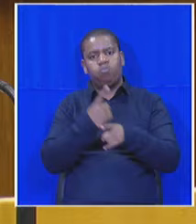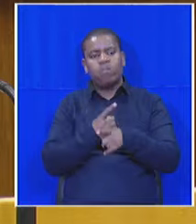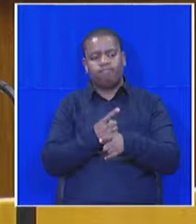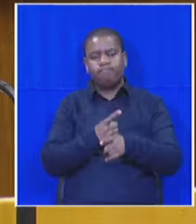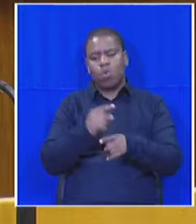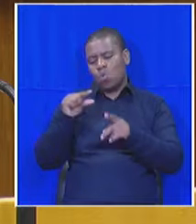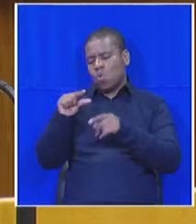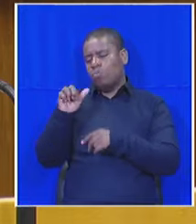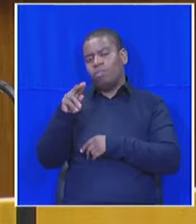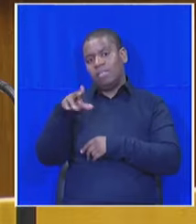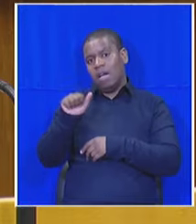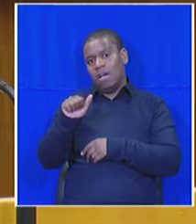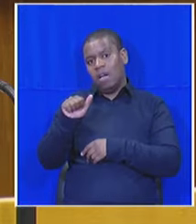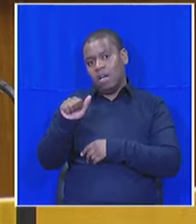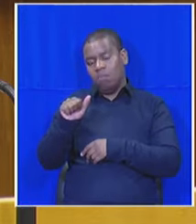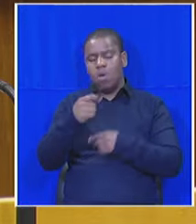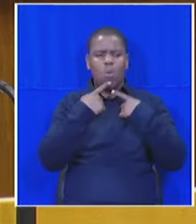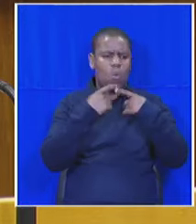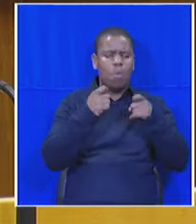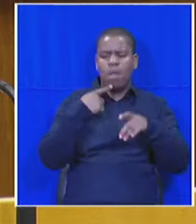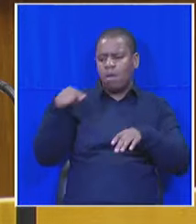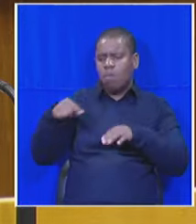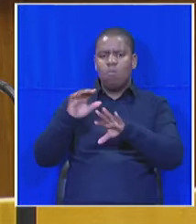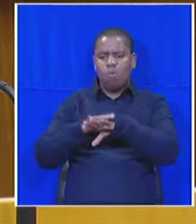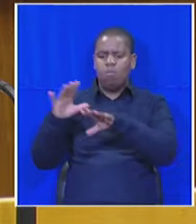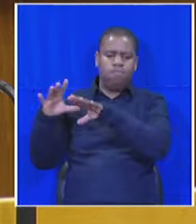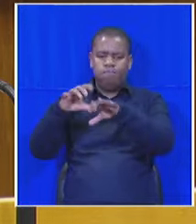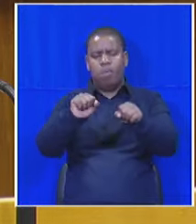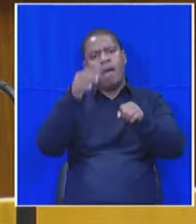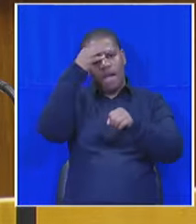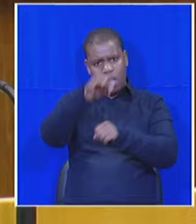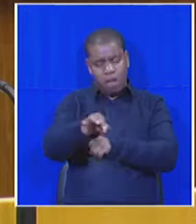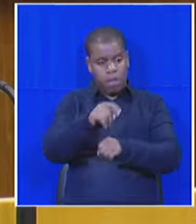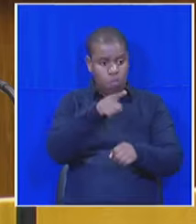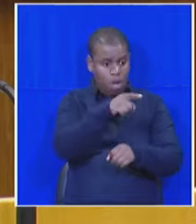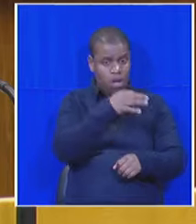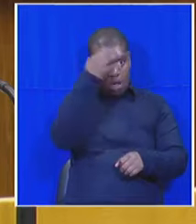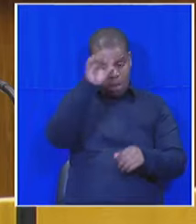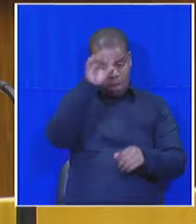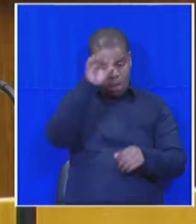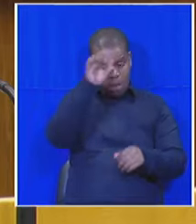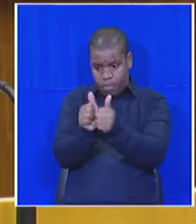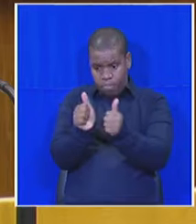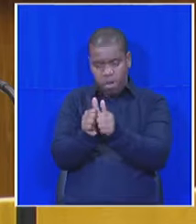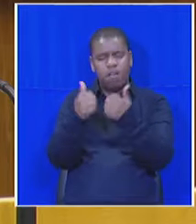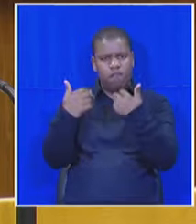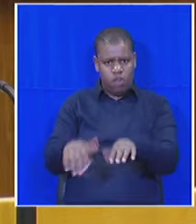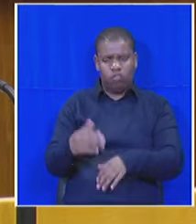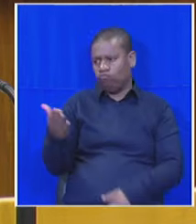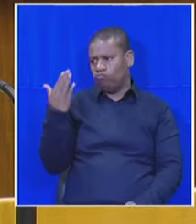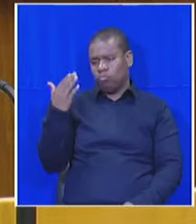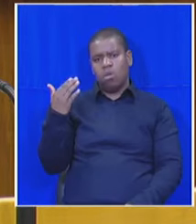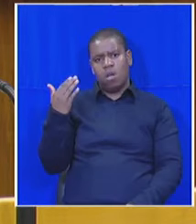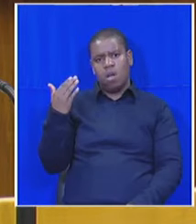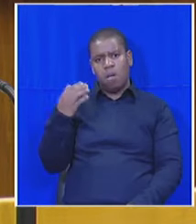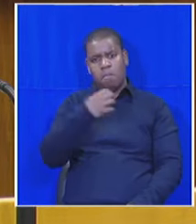Gupta family, it must be noted that the cozy relationship between government and the Guptas was aided and abetted by the former Minister of